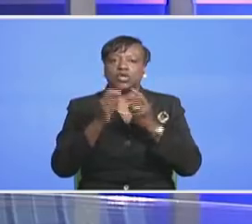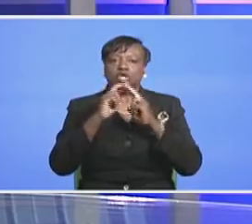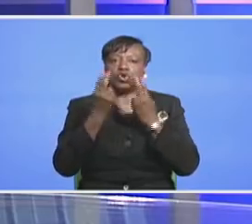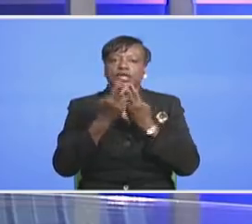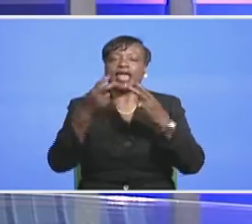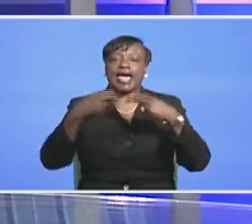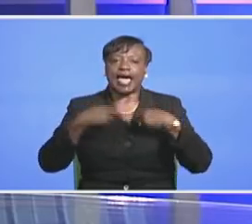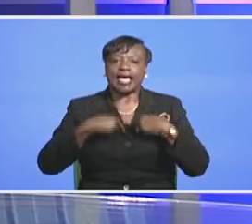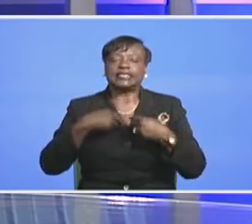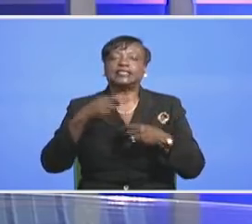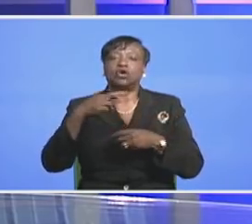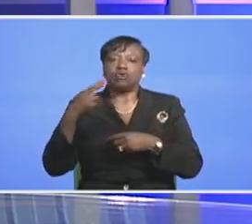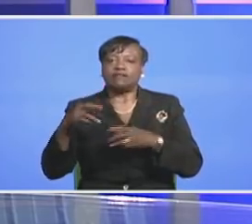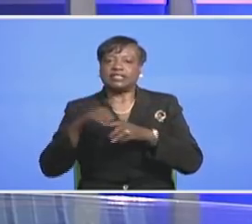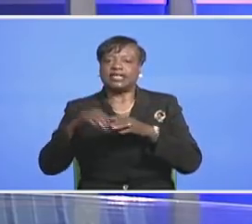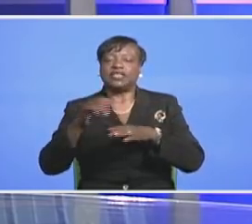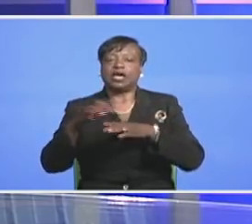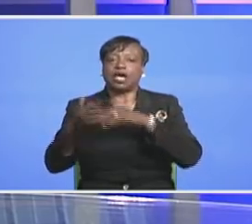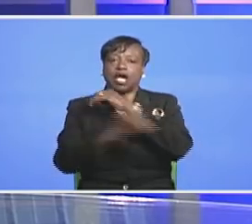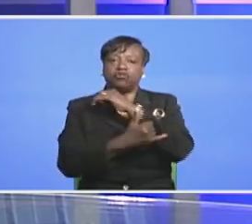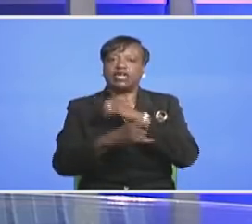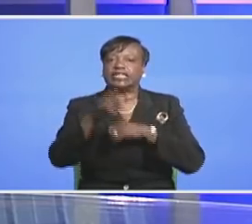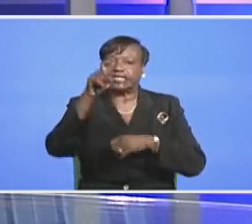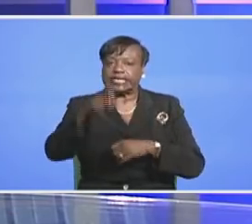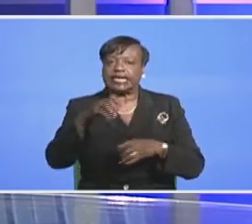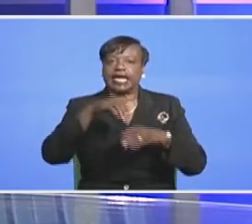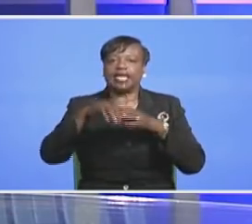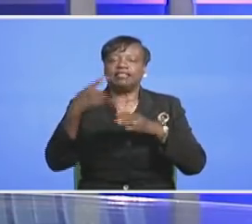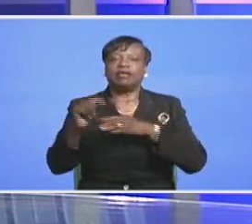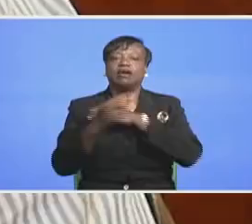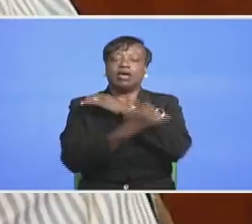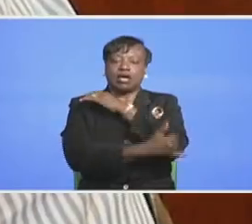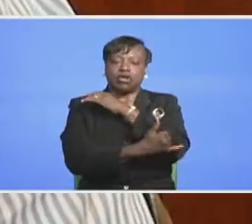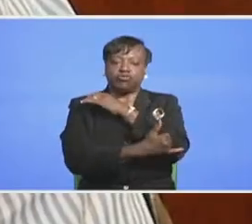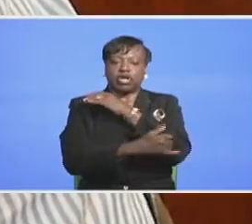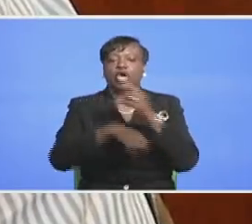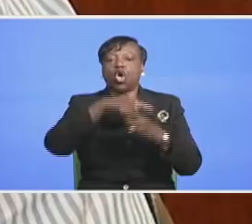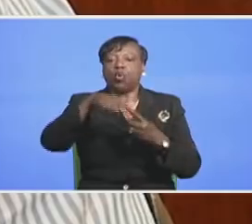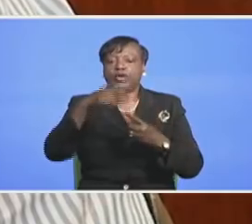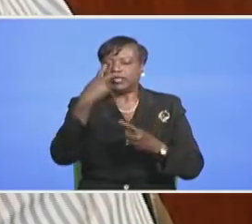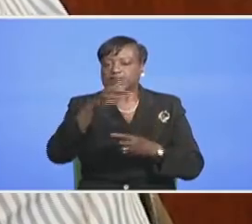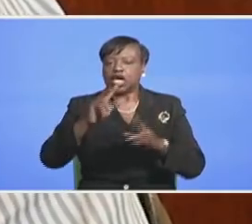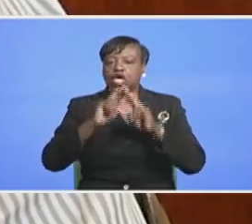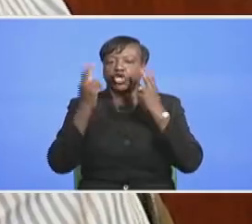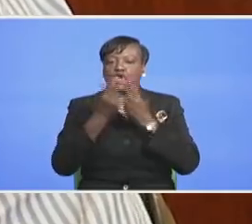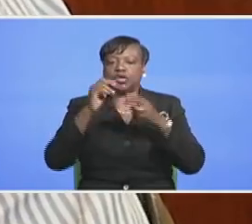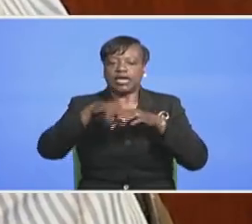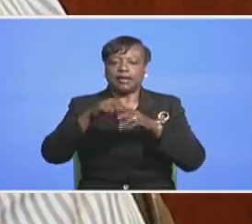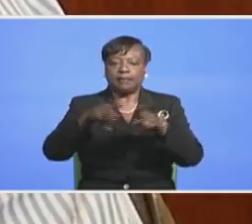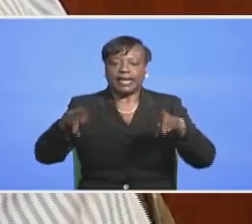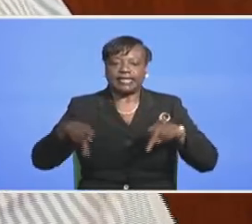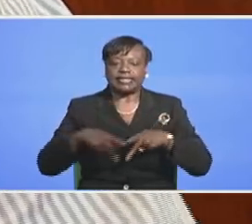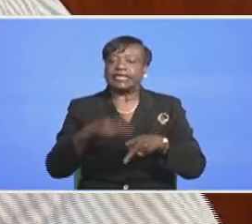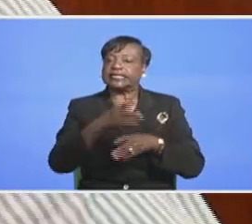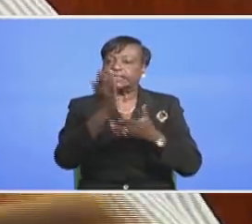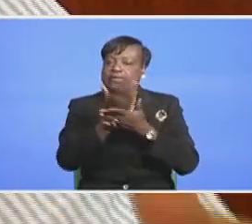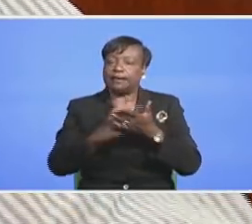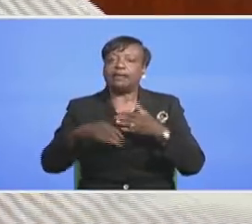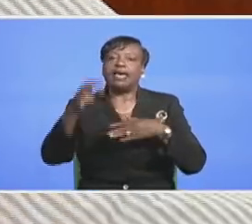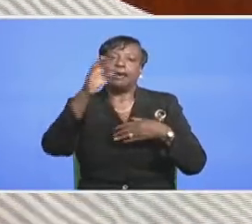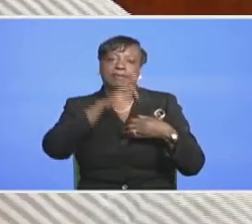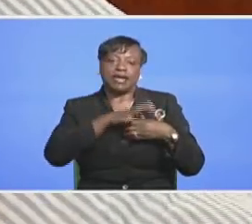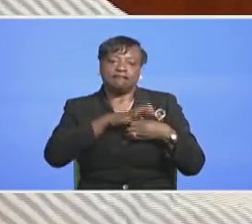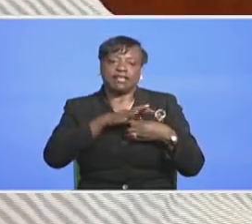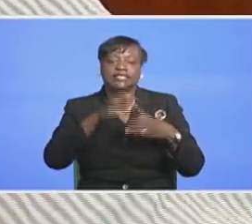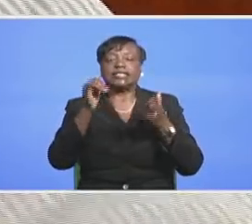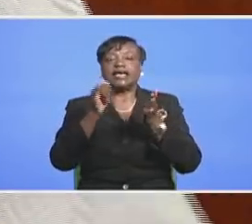in the country and are still very much needed. Where you see a union in place, there are some benefits that matriculate